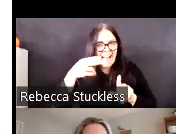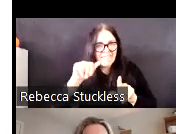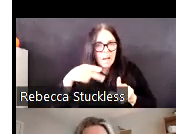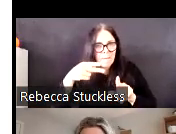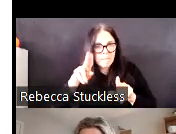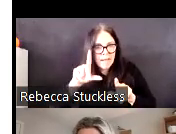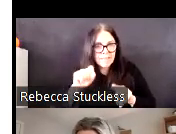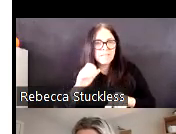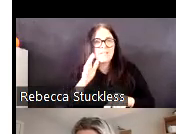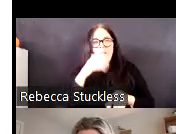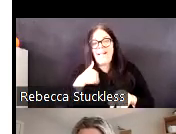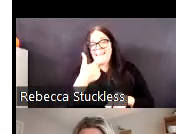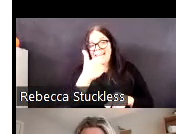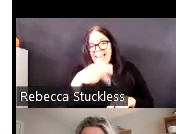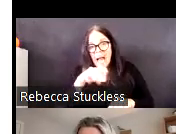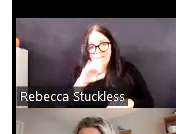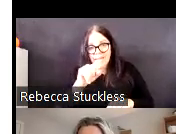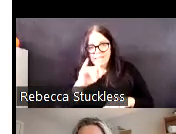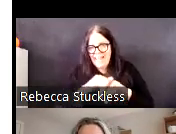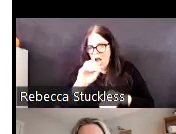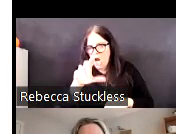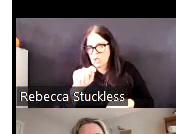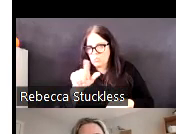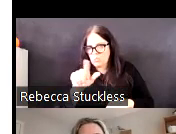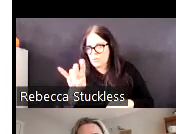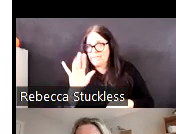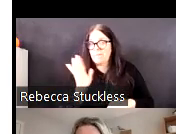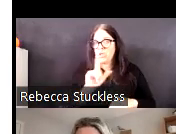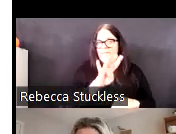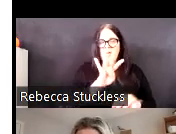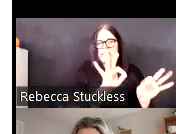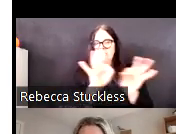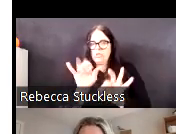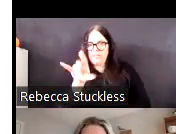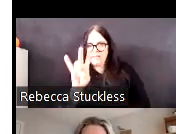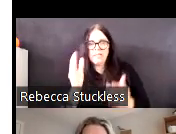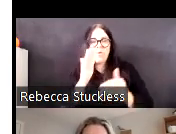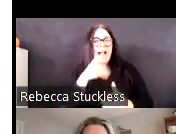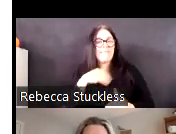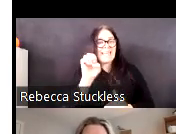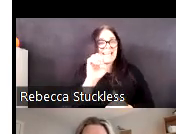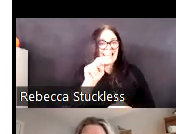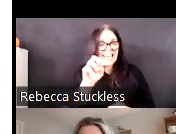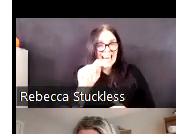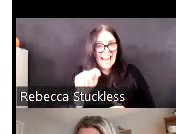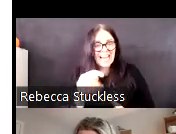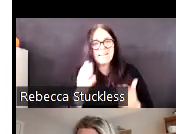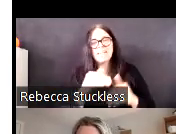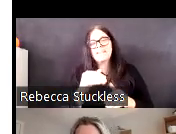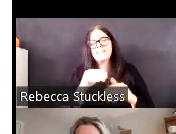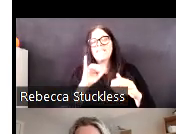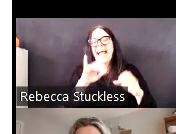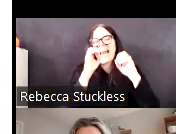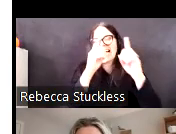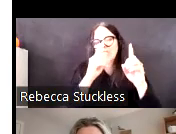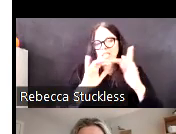They will be on October 27th, not 24th, a bit of change of date. We will have our ENET or Educational Network starting